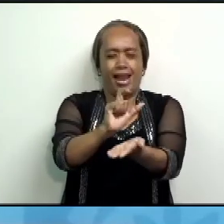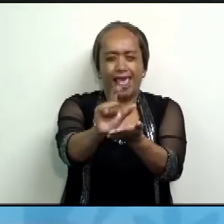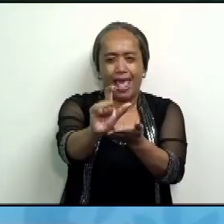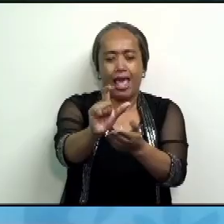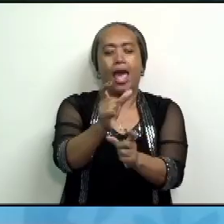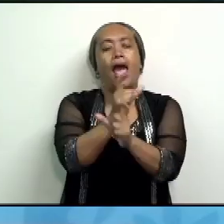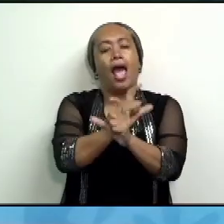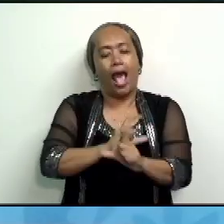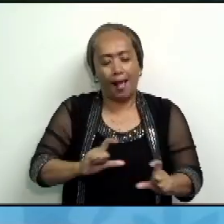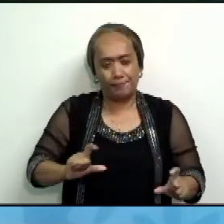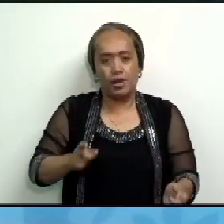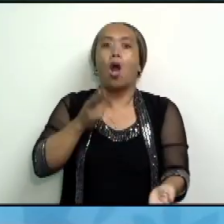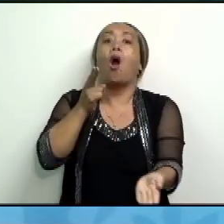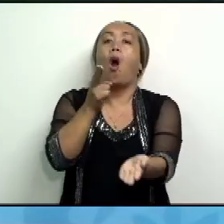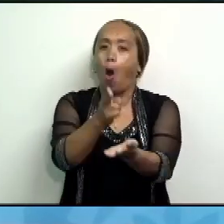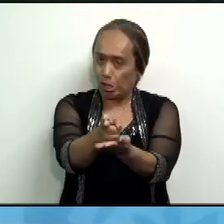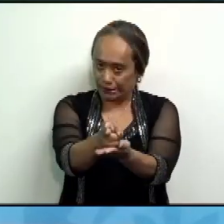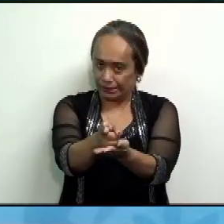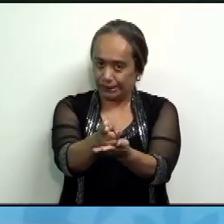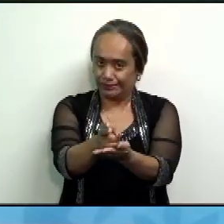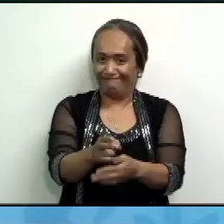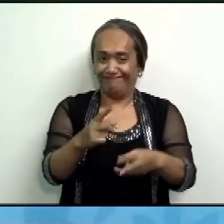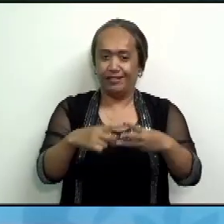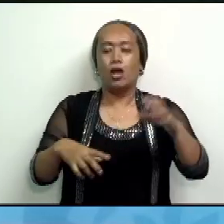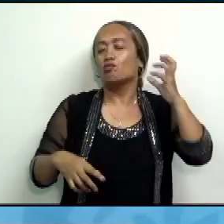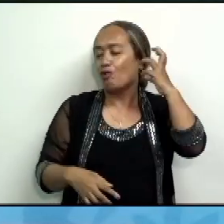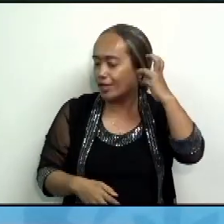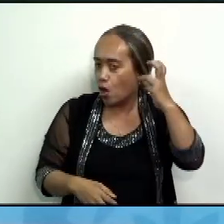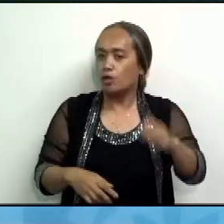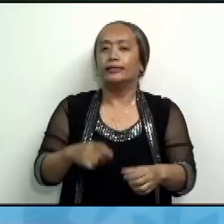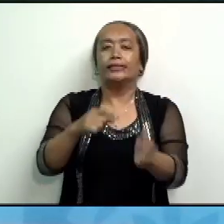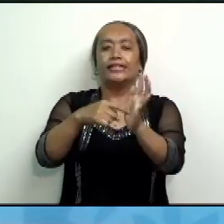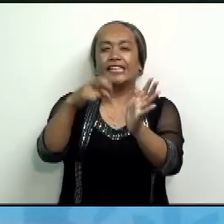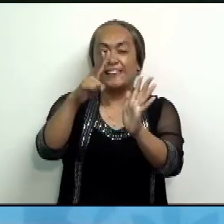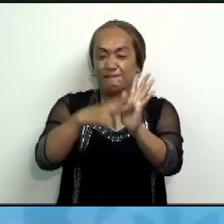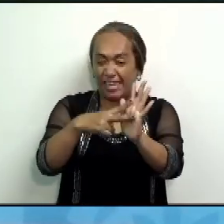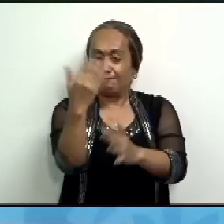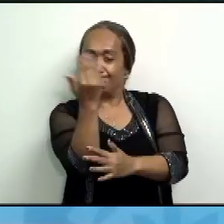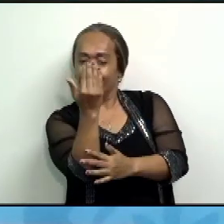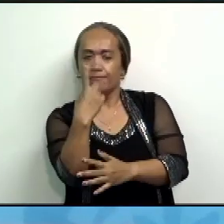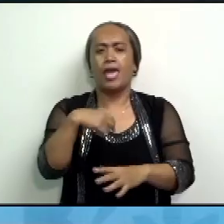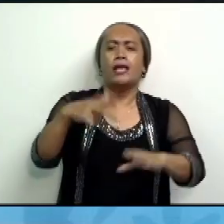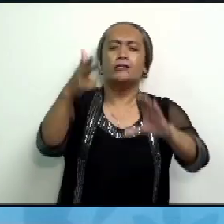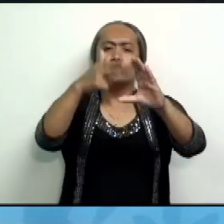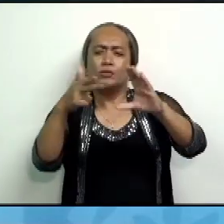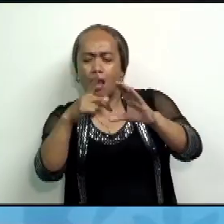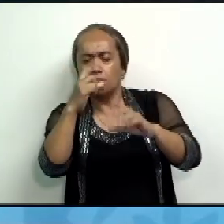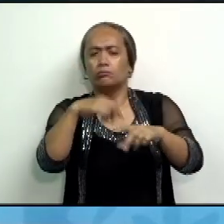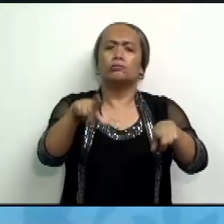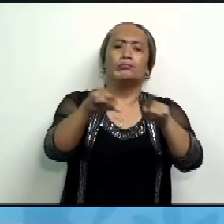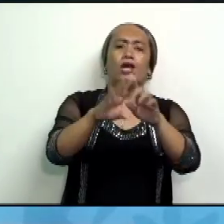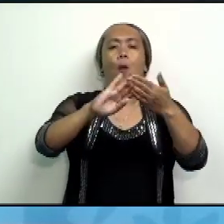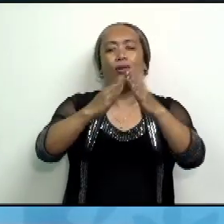calm, and honest. We will use radio, television, social media, and community